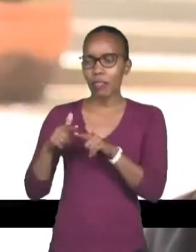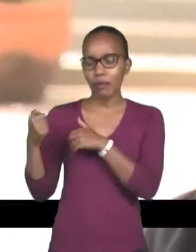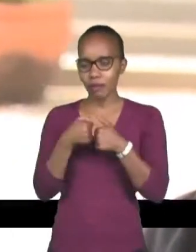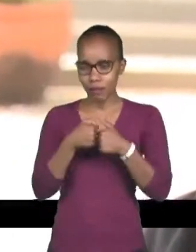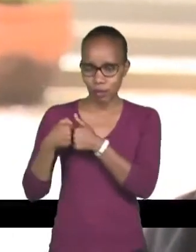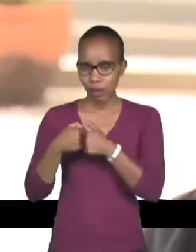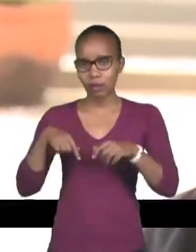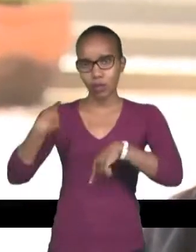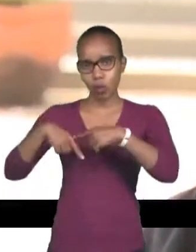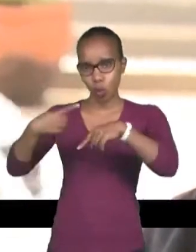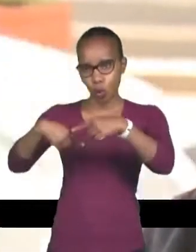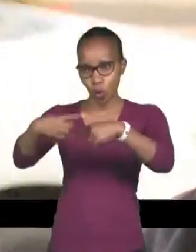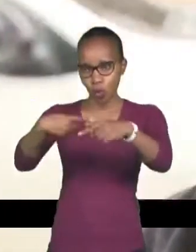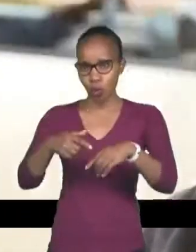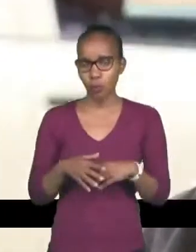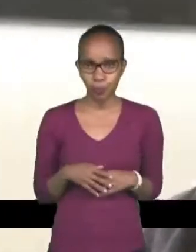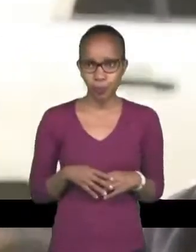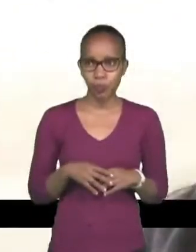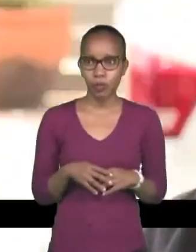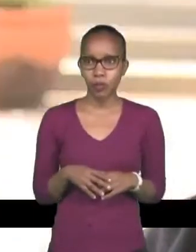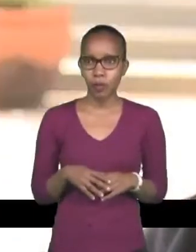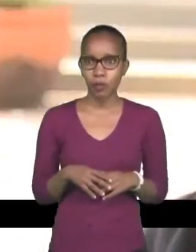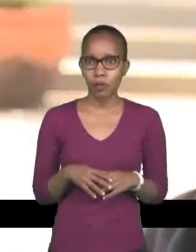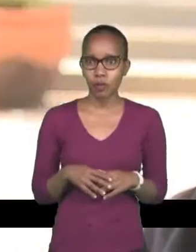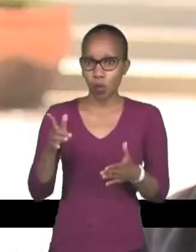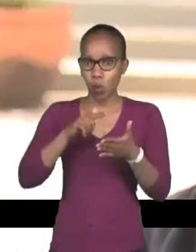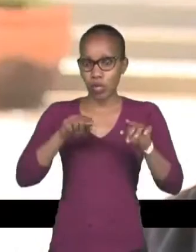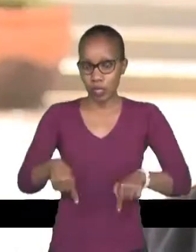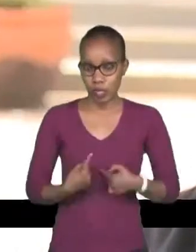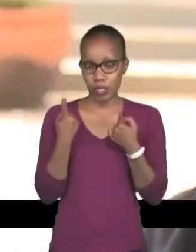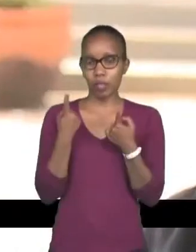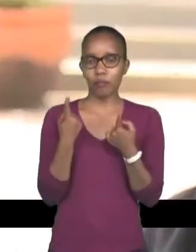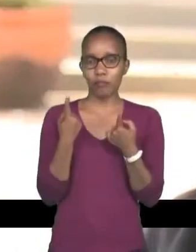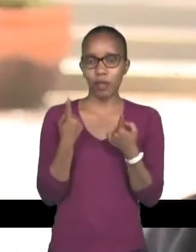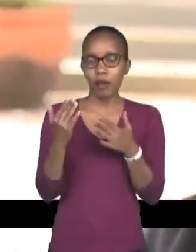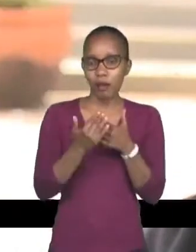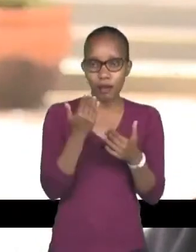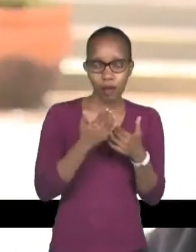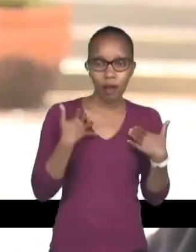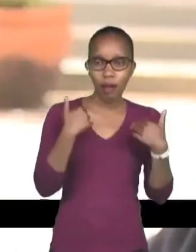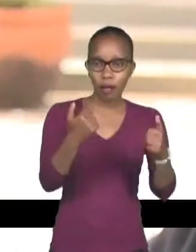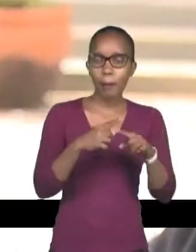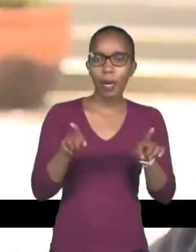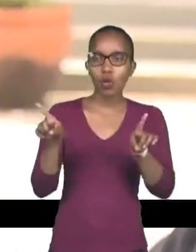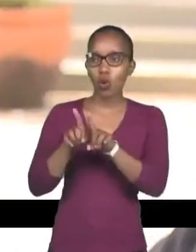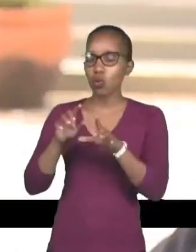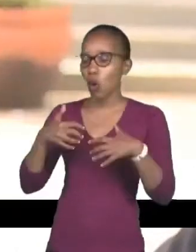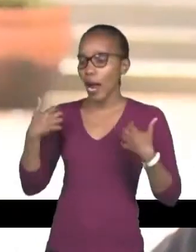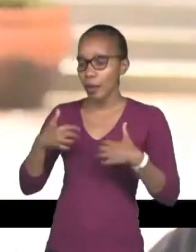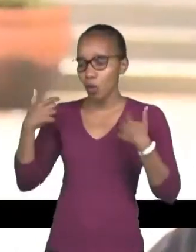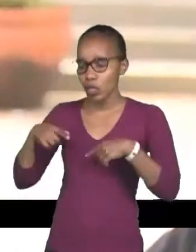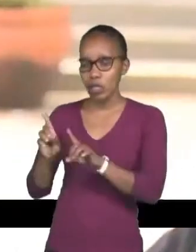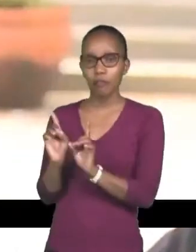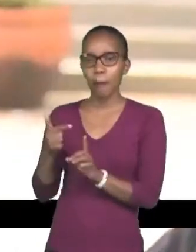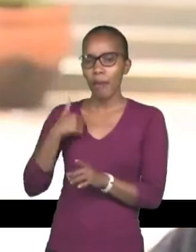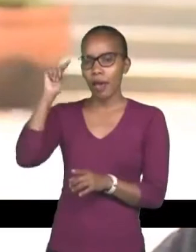challenges. Putting aside the welfare of ourselves from a health perspective, but also the animals themselves, I